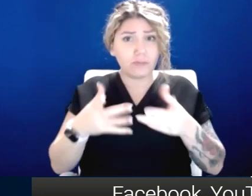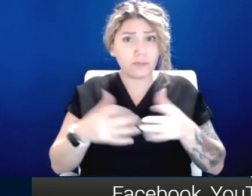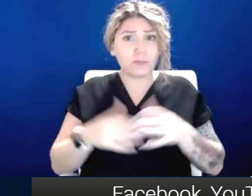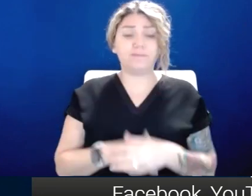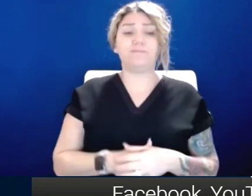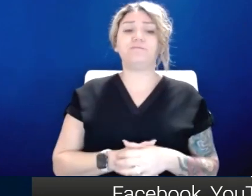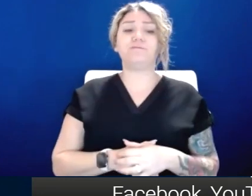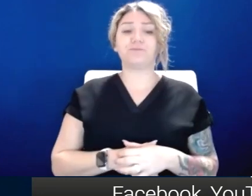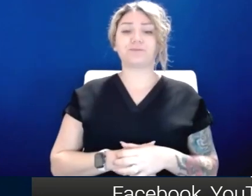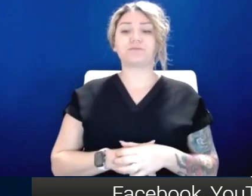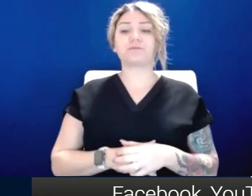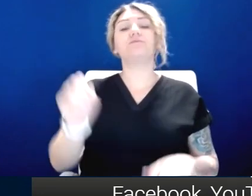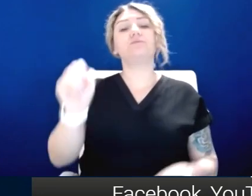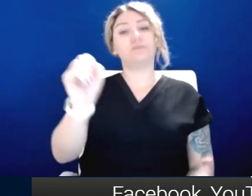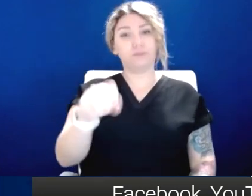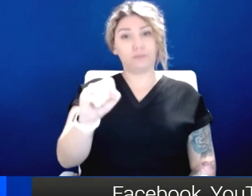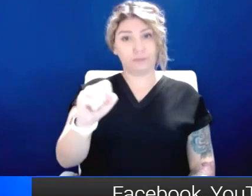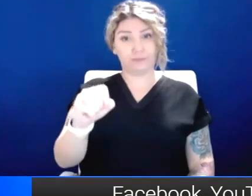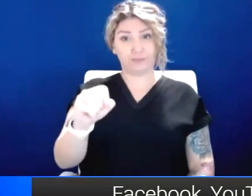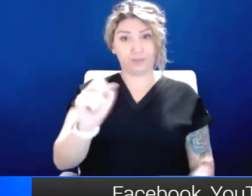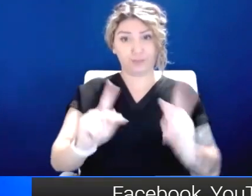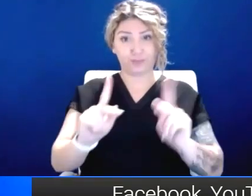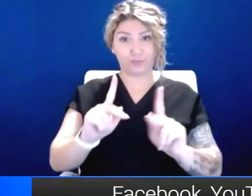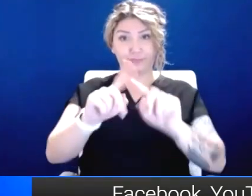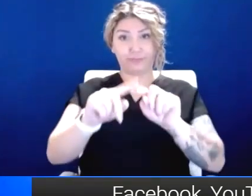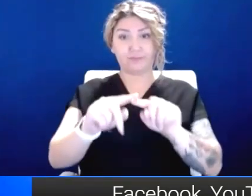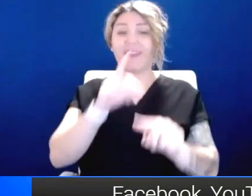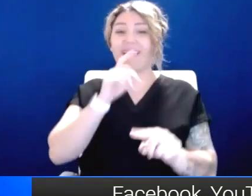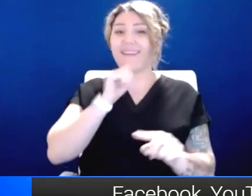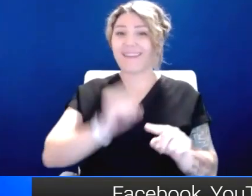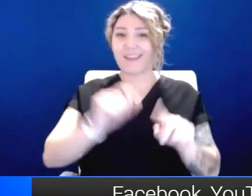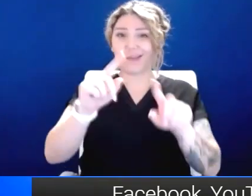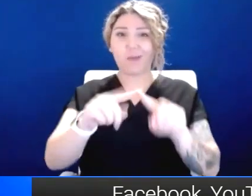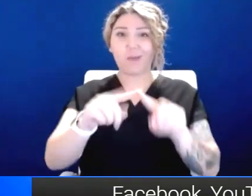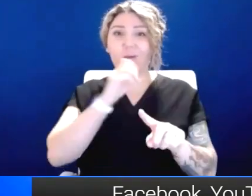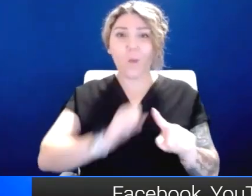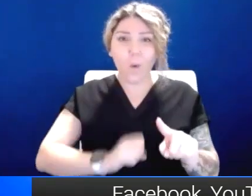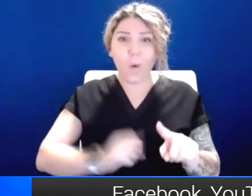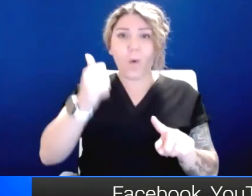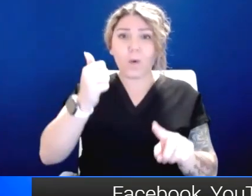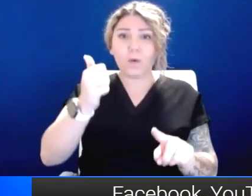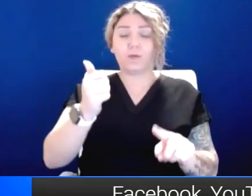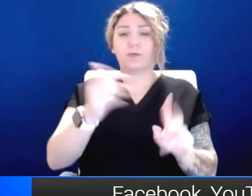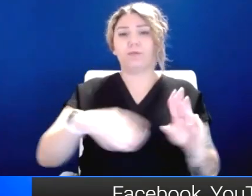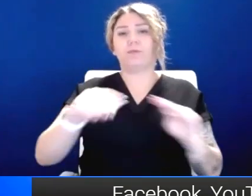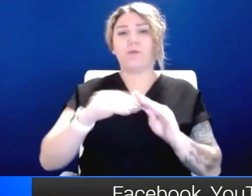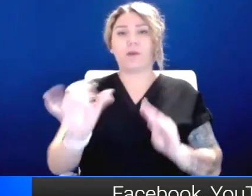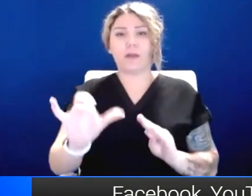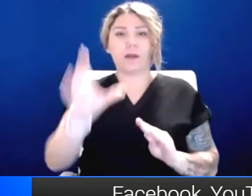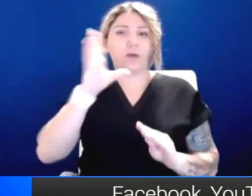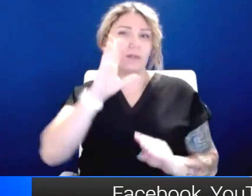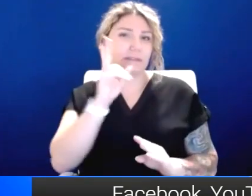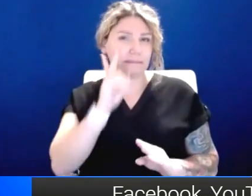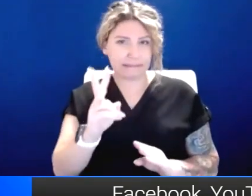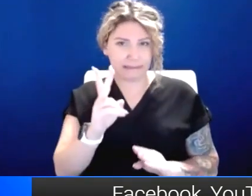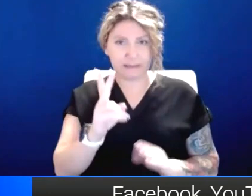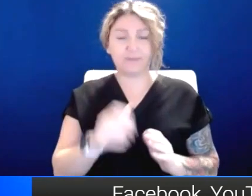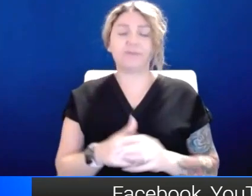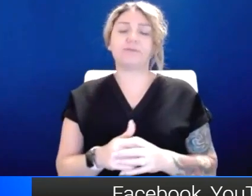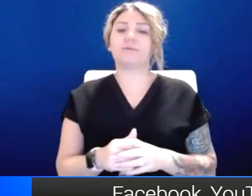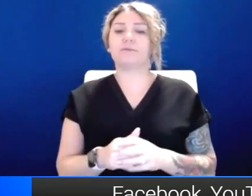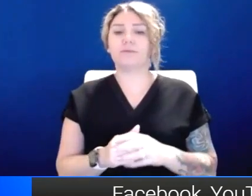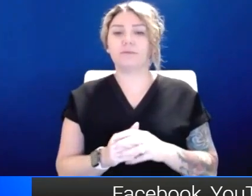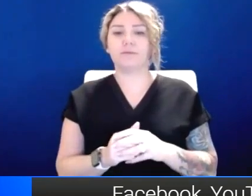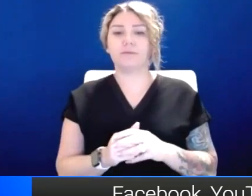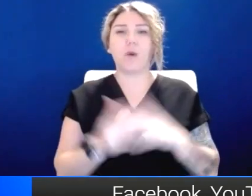is population based. It is age based. Mm-hmm. The older the population, much more likely you're going to see Parkinson's disease. And what we are seeing is an